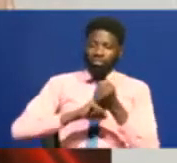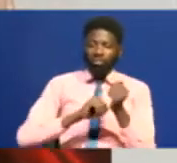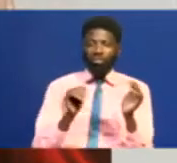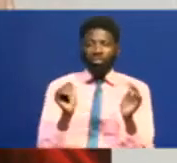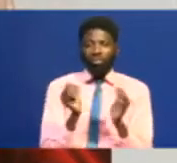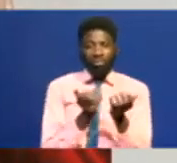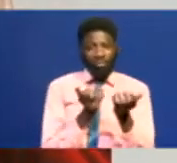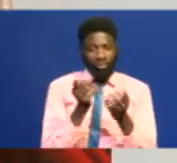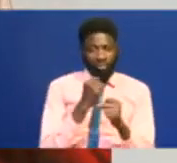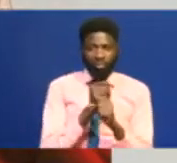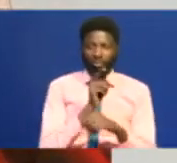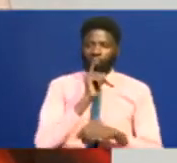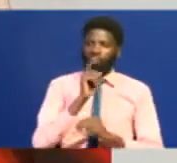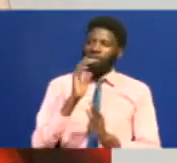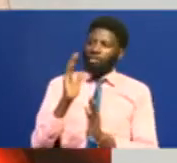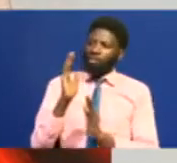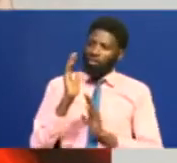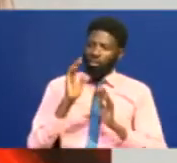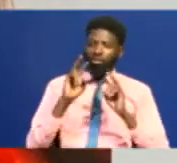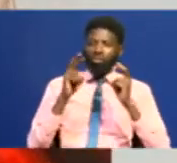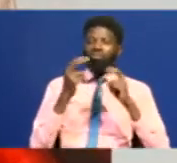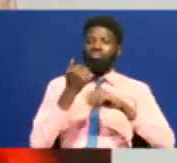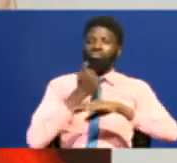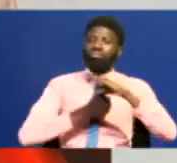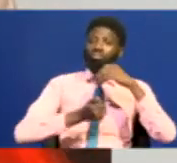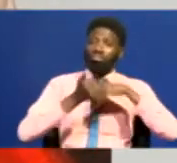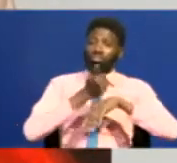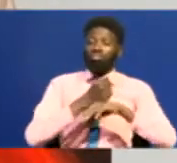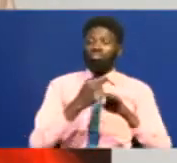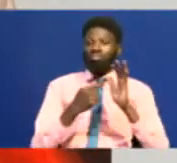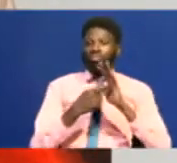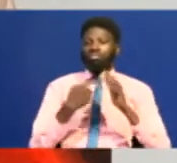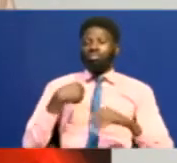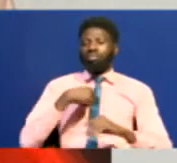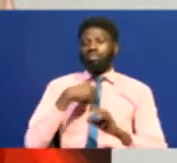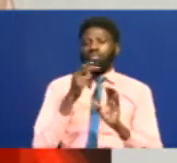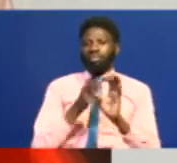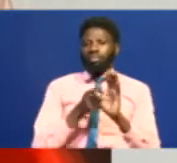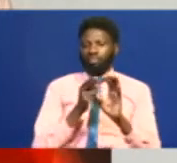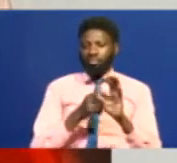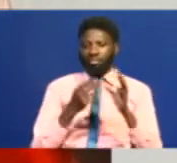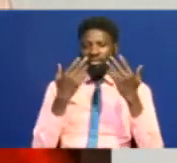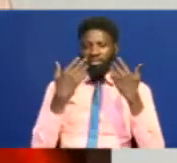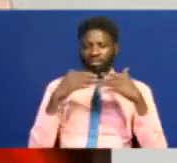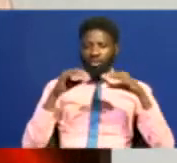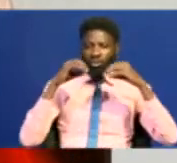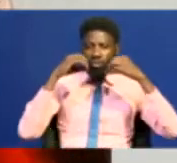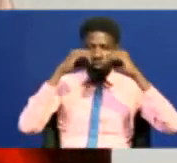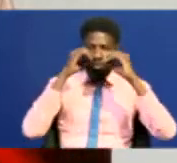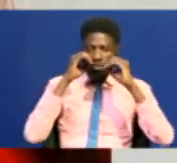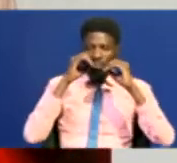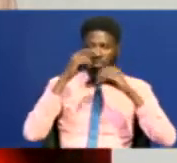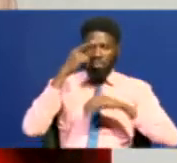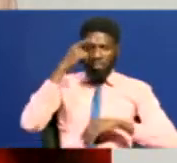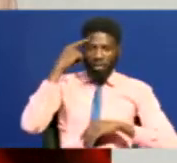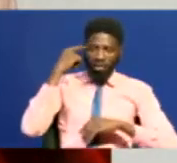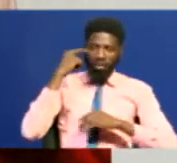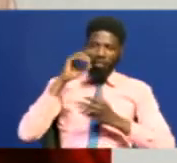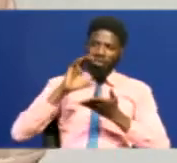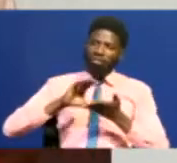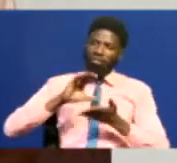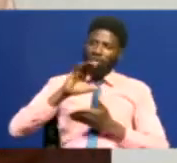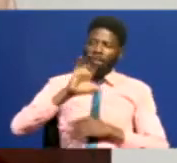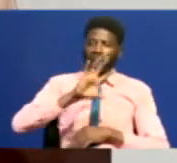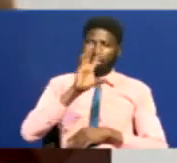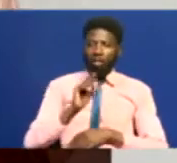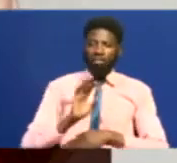these security measures are actually in place. So, for example, we participated in a Google Black Founders Fund Africa, which is a program that is led